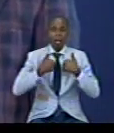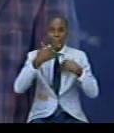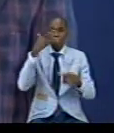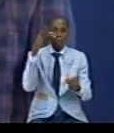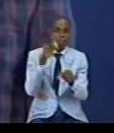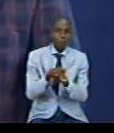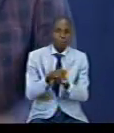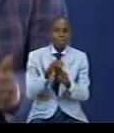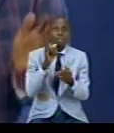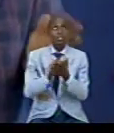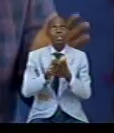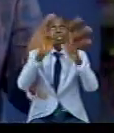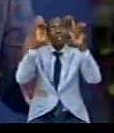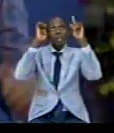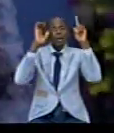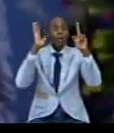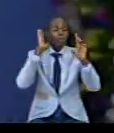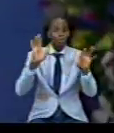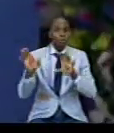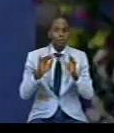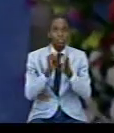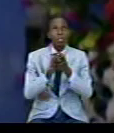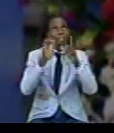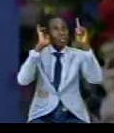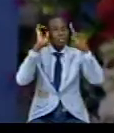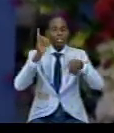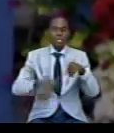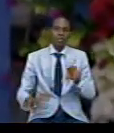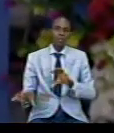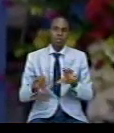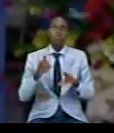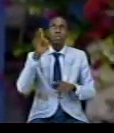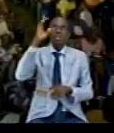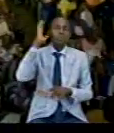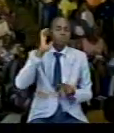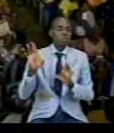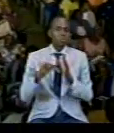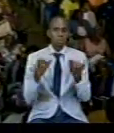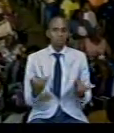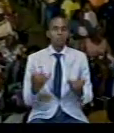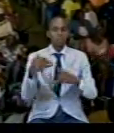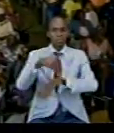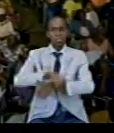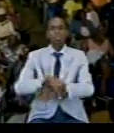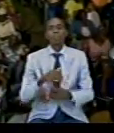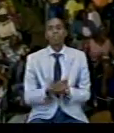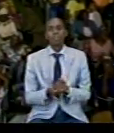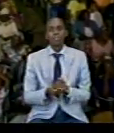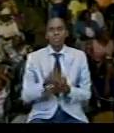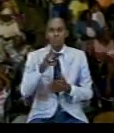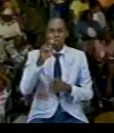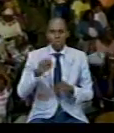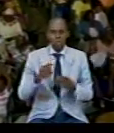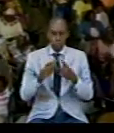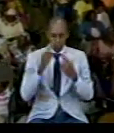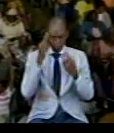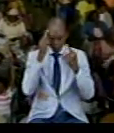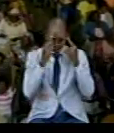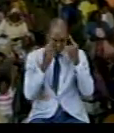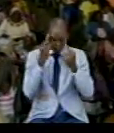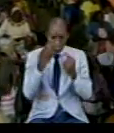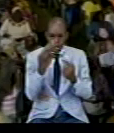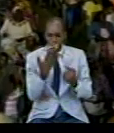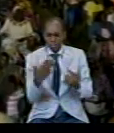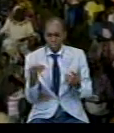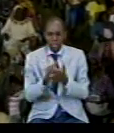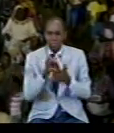do that he cannot do tonight. He will do it tonight. Begin to think about those impossible things in